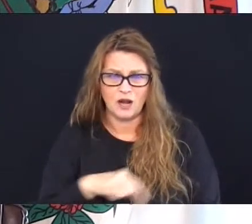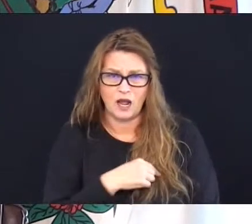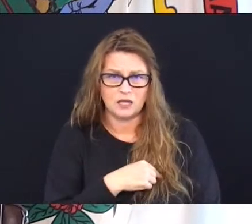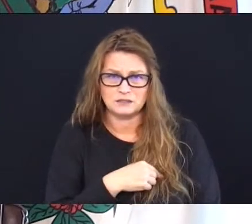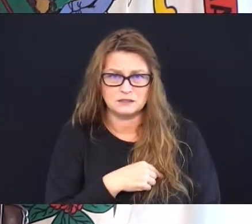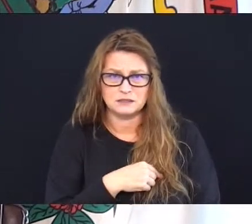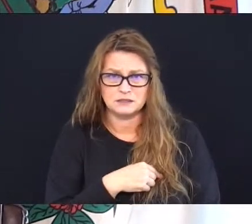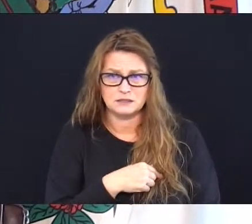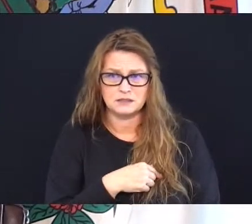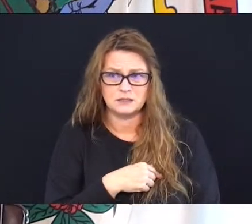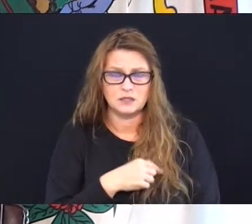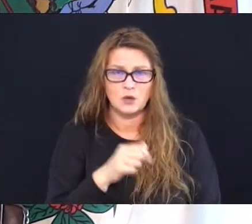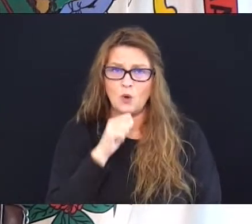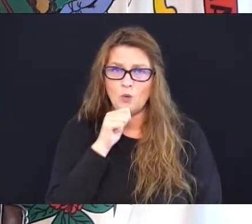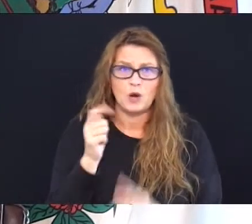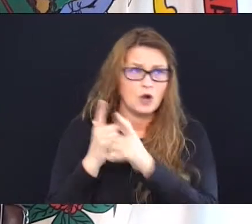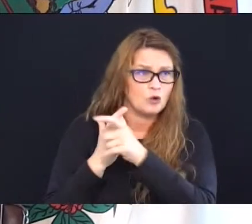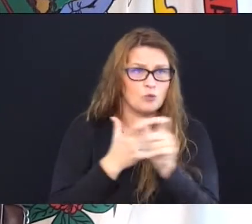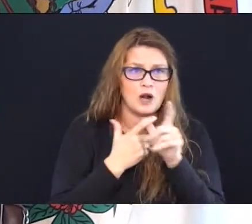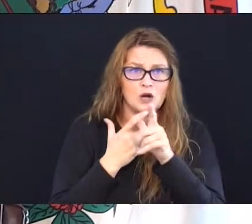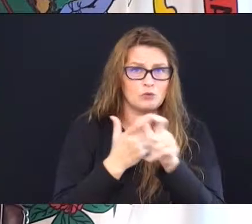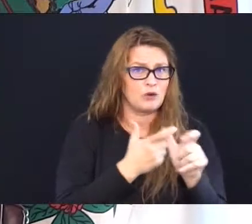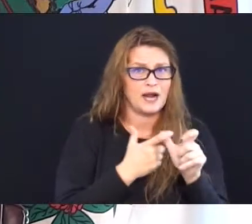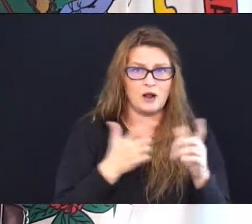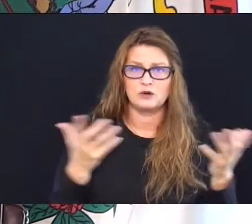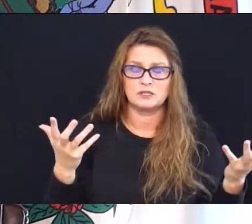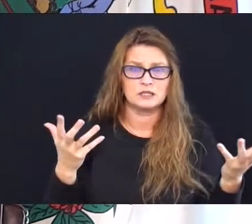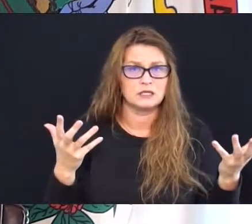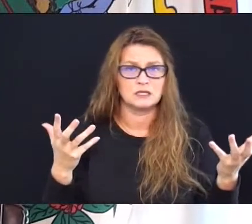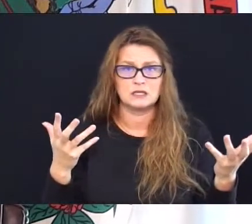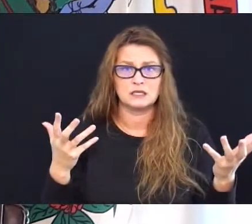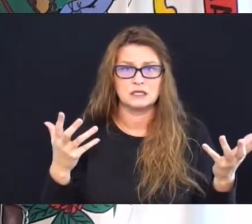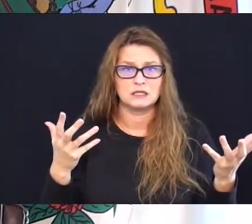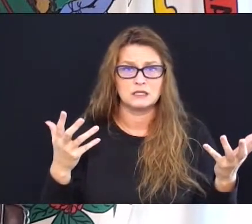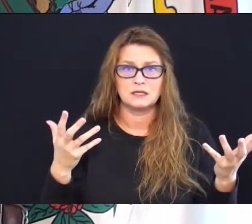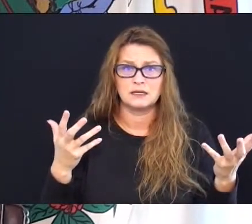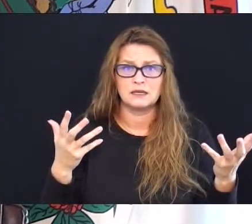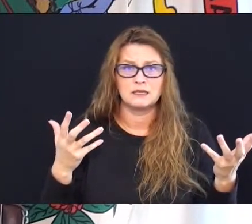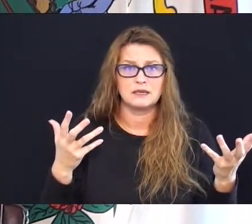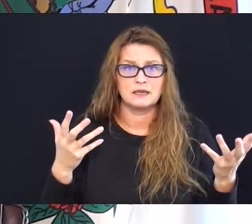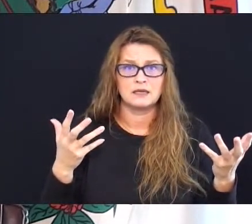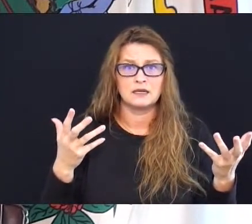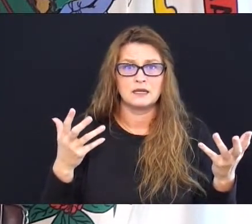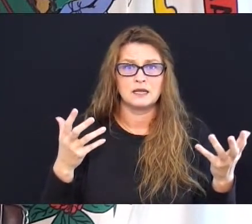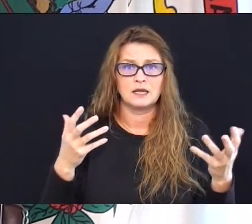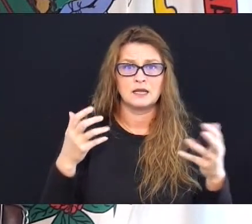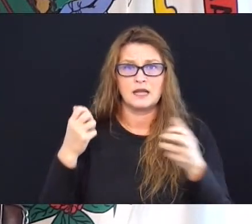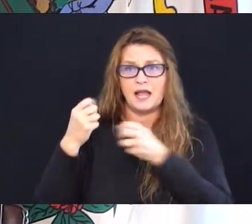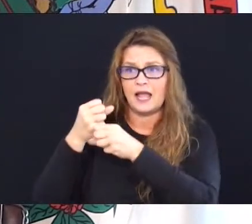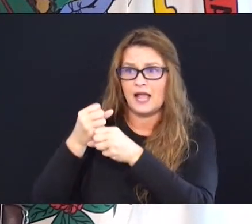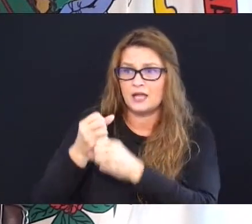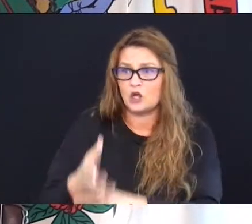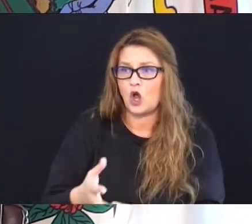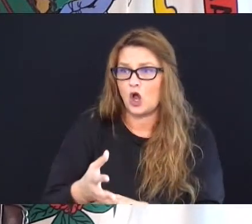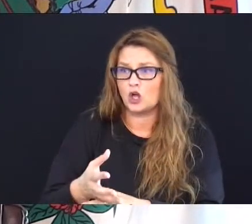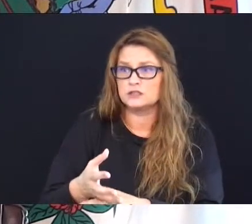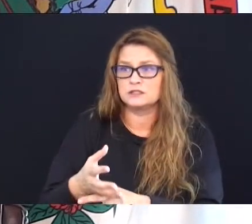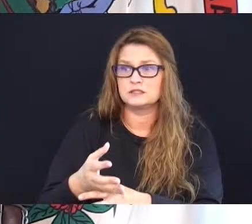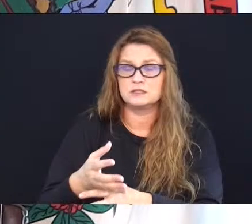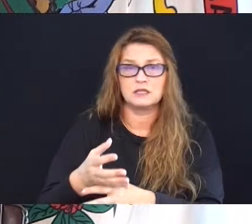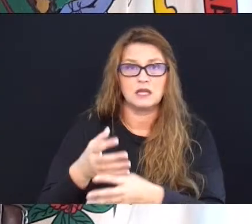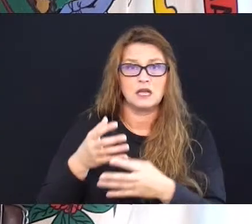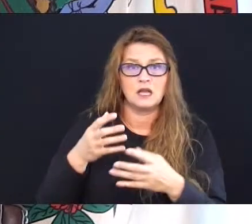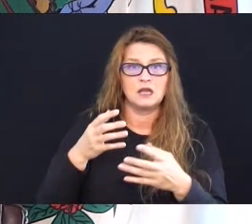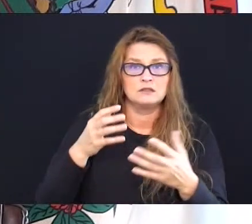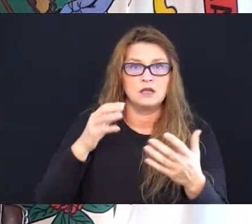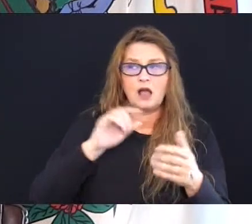anymore. We're not going to run around with our tail between our legs and run to Iran and call Saudi Arabia up on the phone,